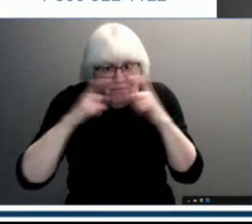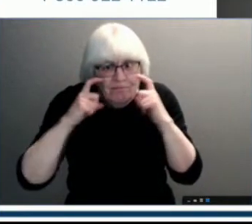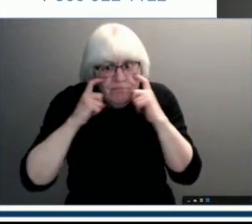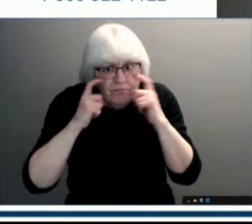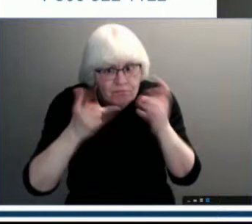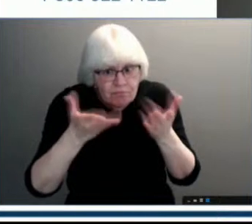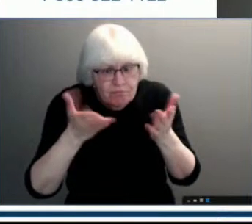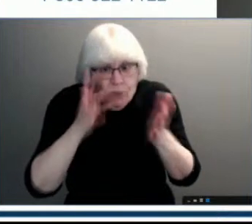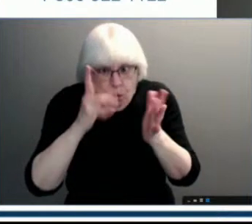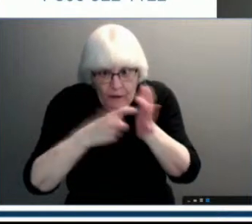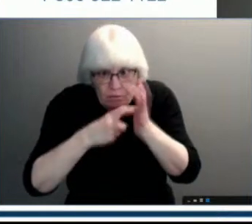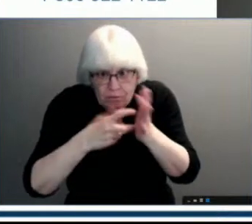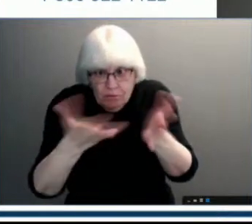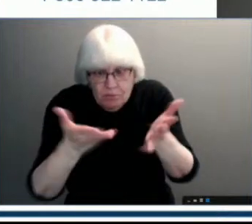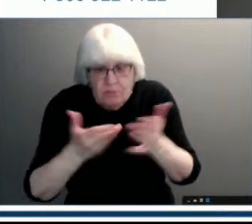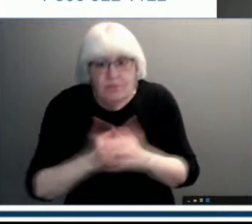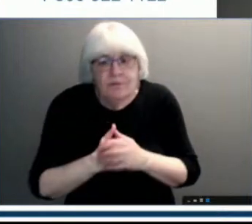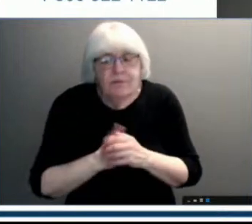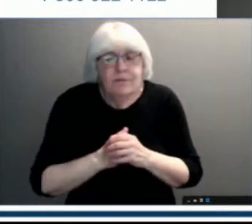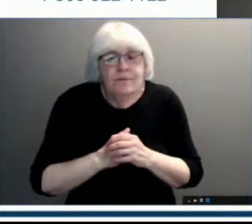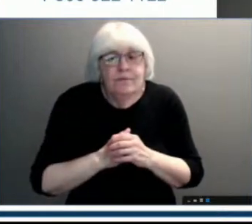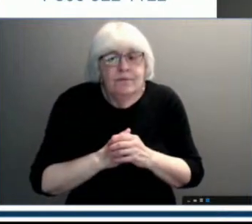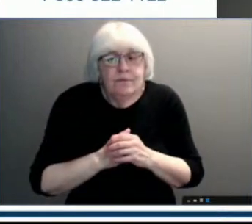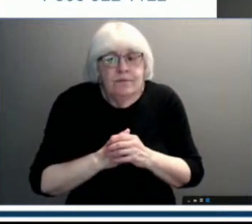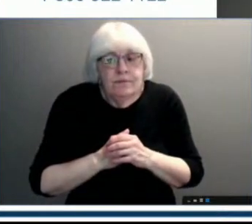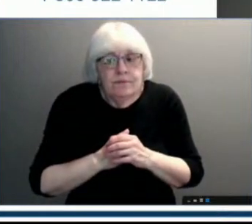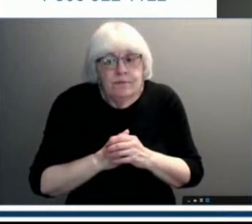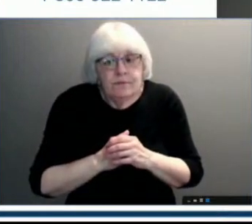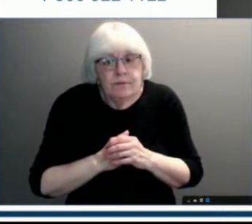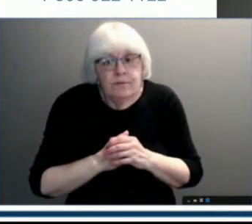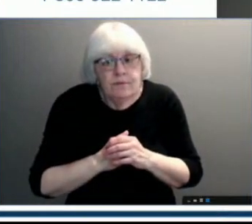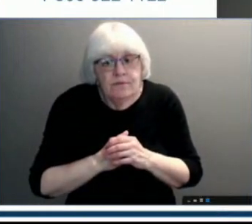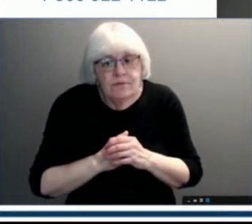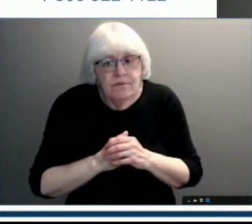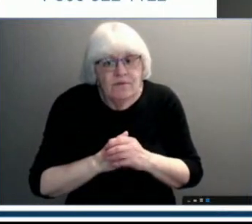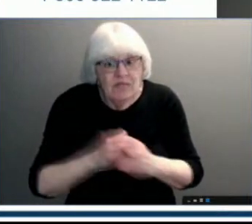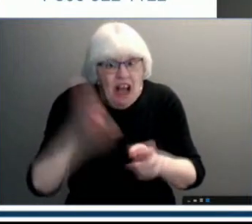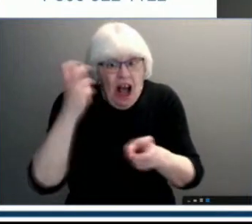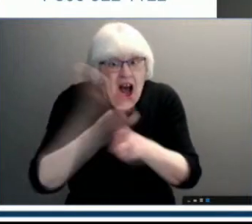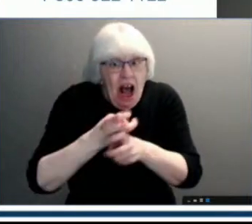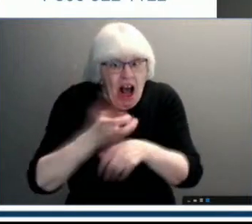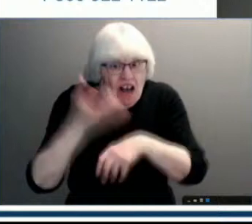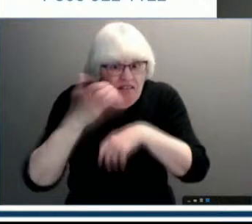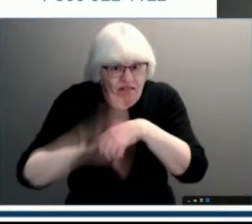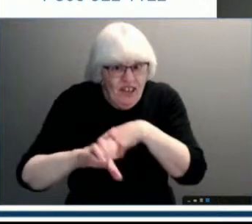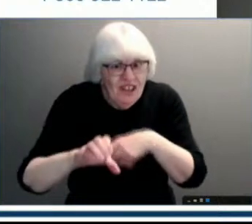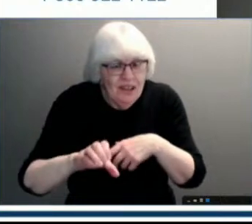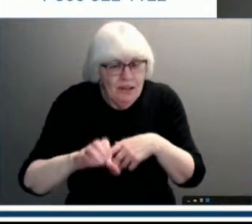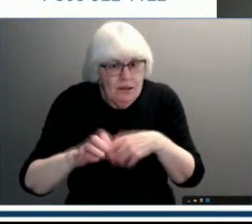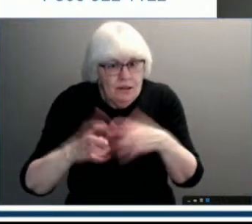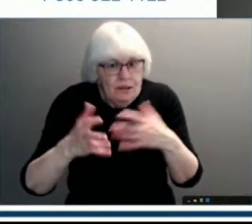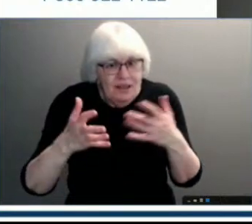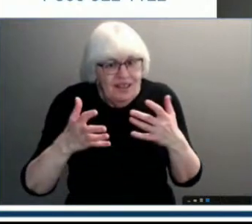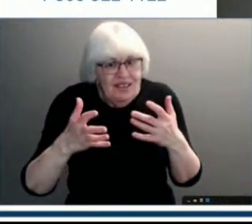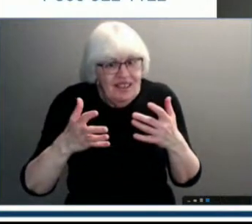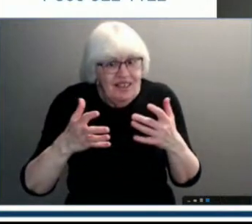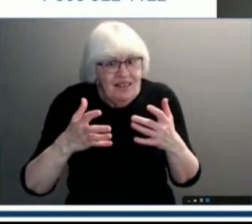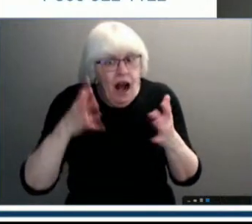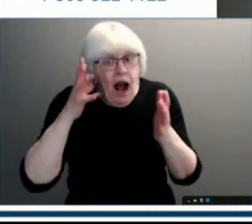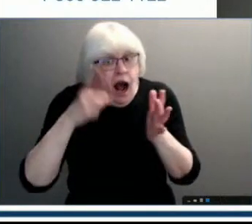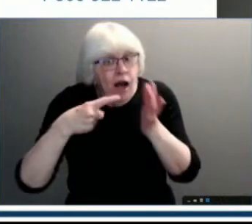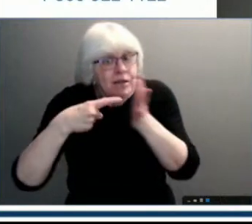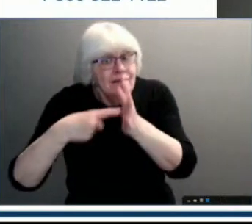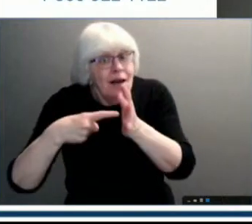No, I mean, that'd be very difficult to enforce that. I mean, there are more stronger mandates around from a workplace health